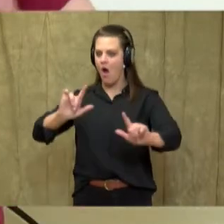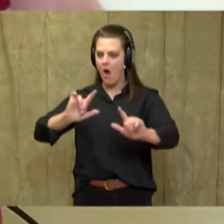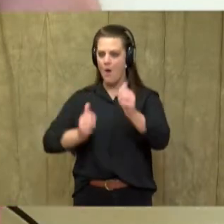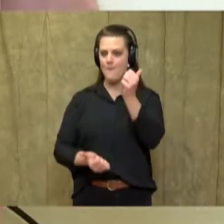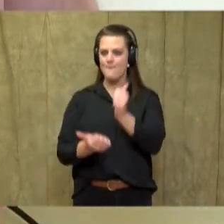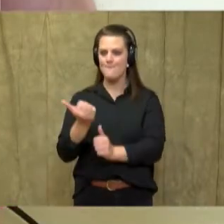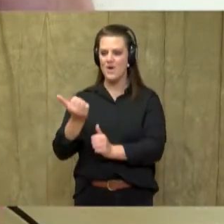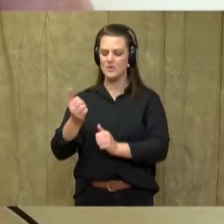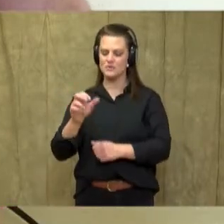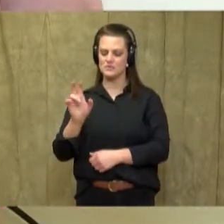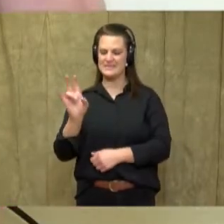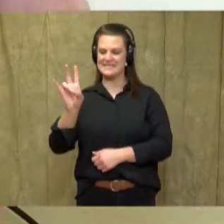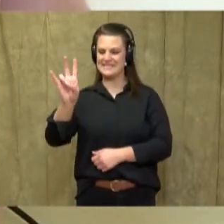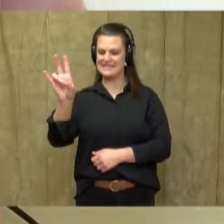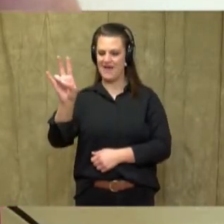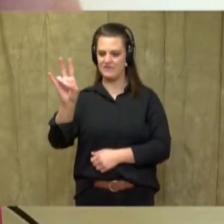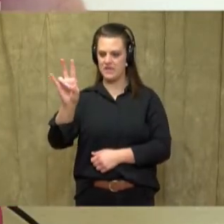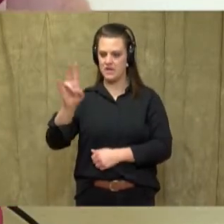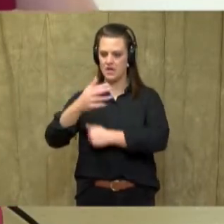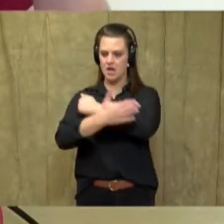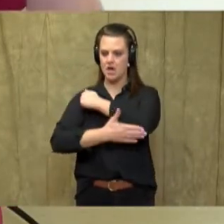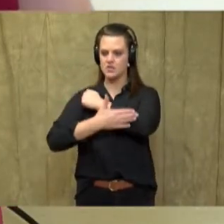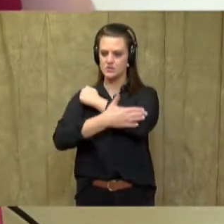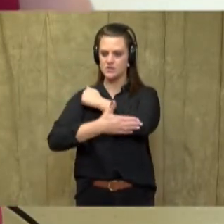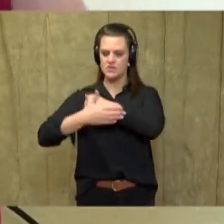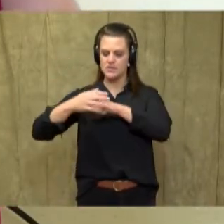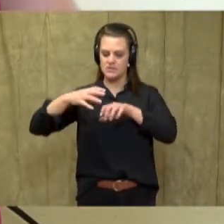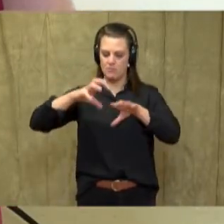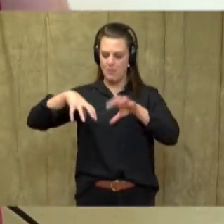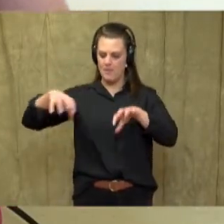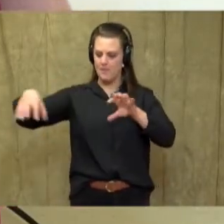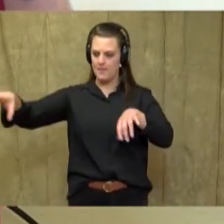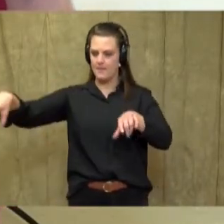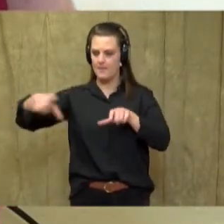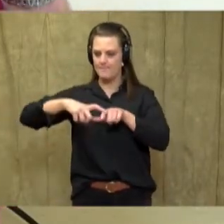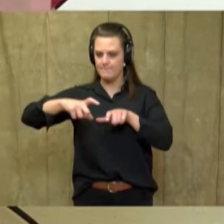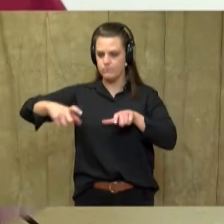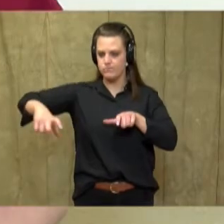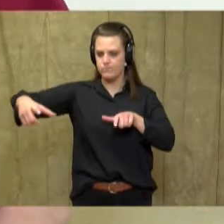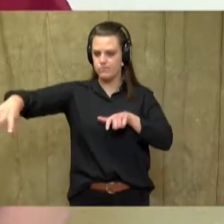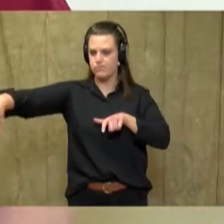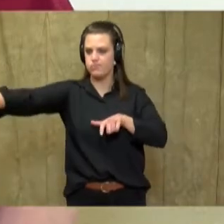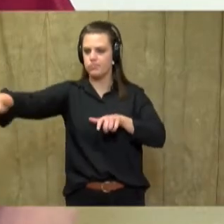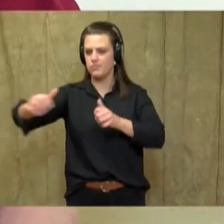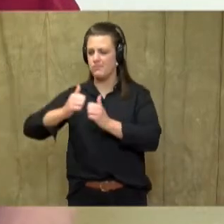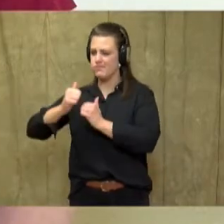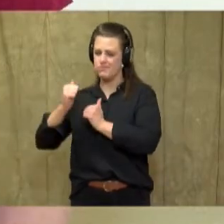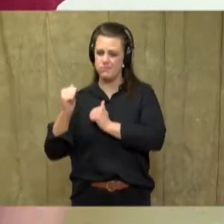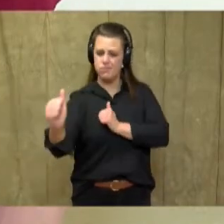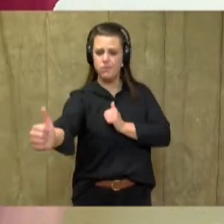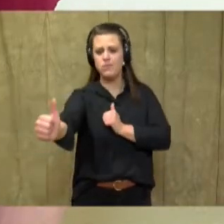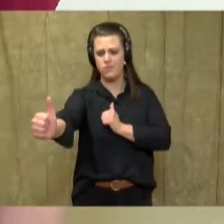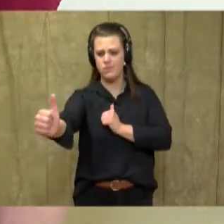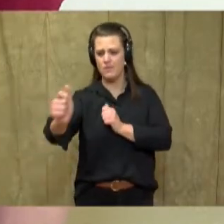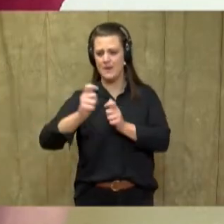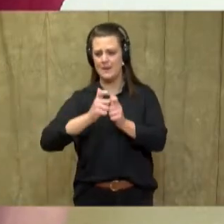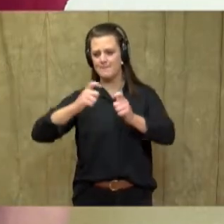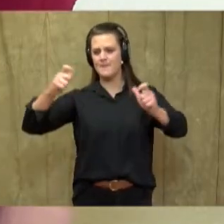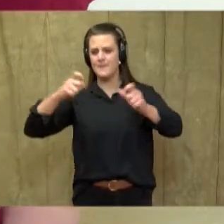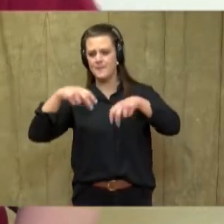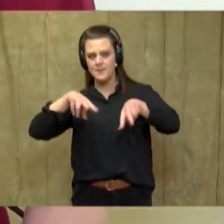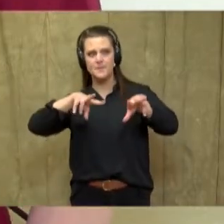over 7 countries. That's a long distance. That's amazing, isn't